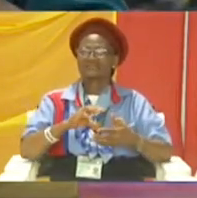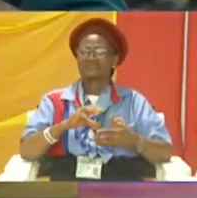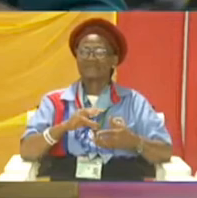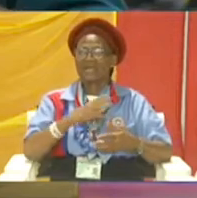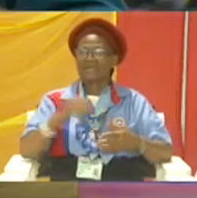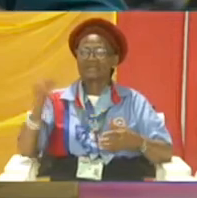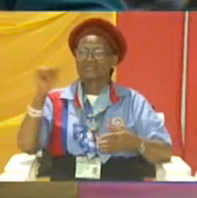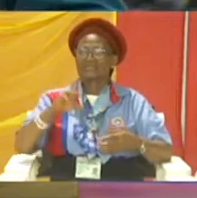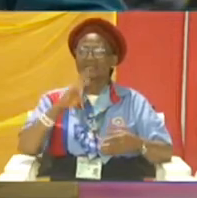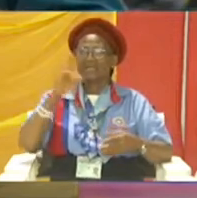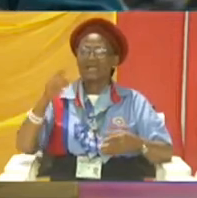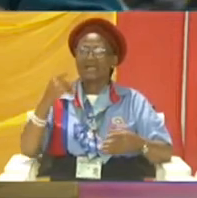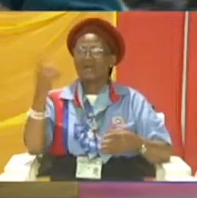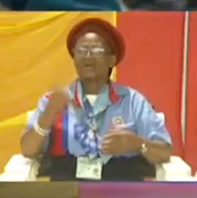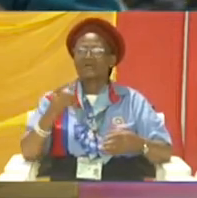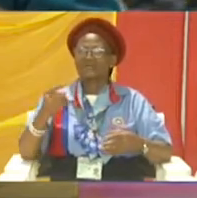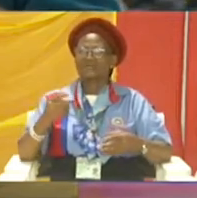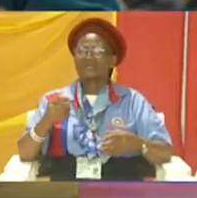are always